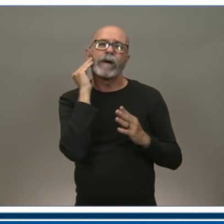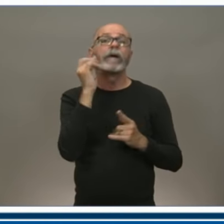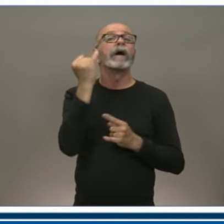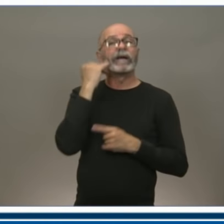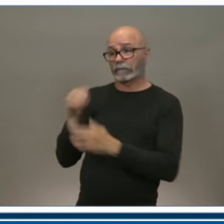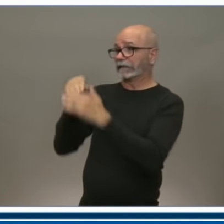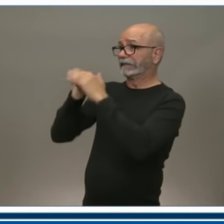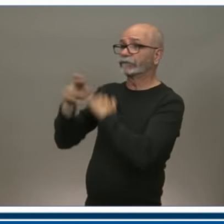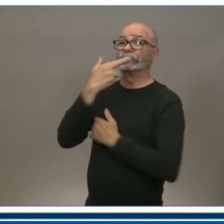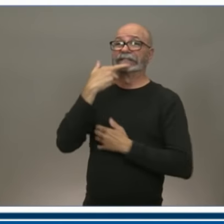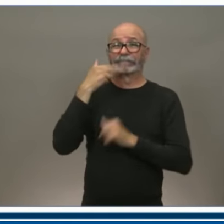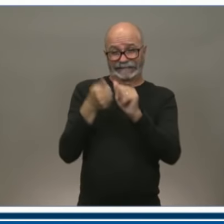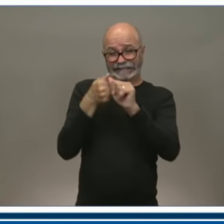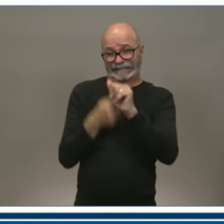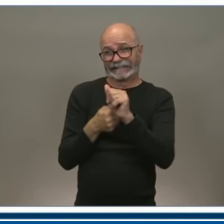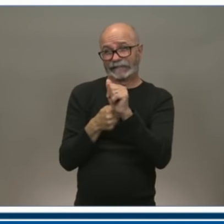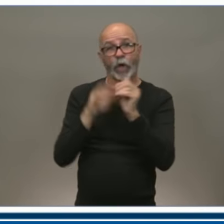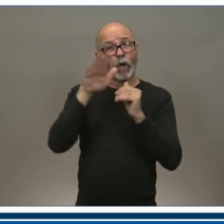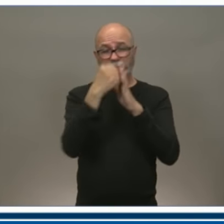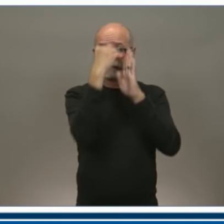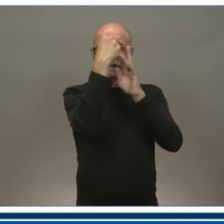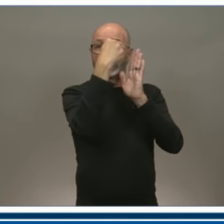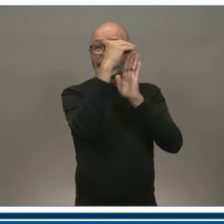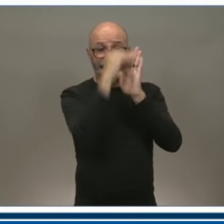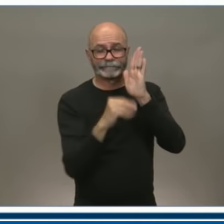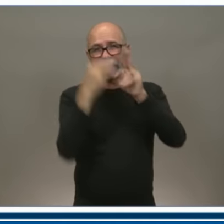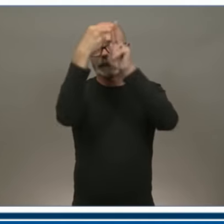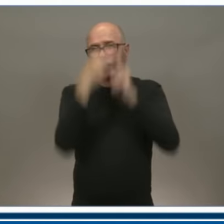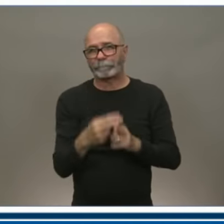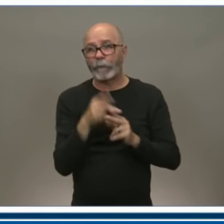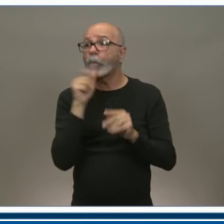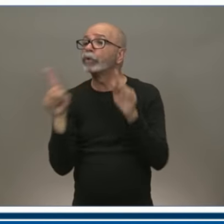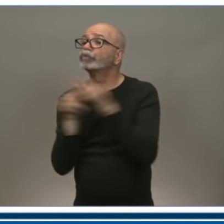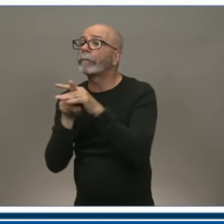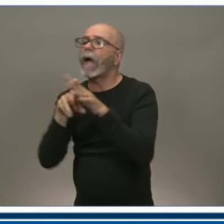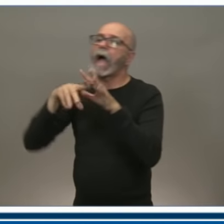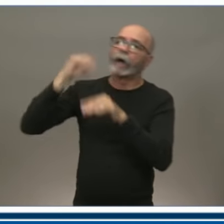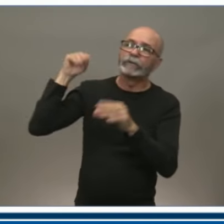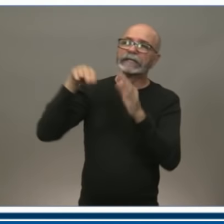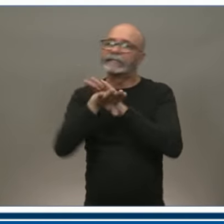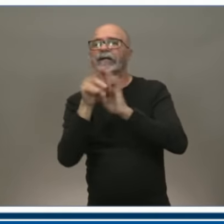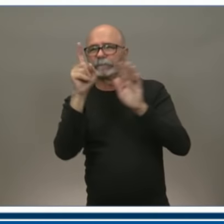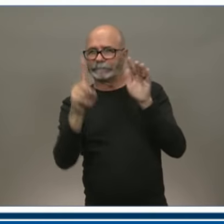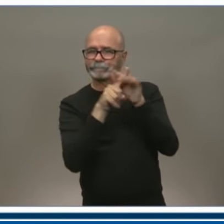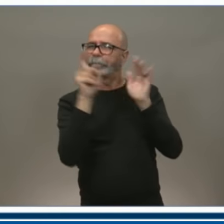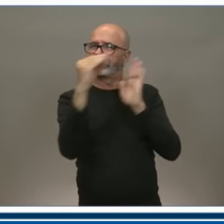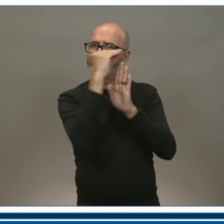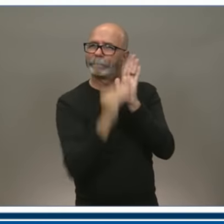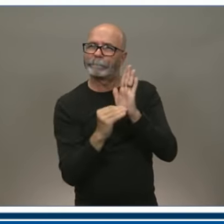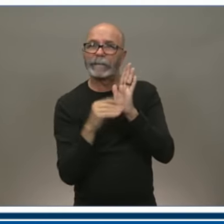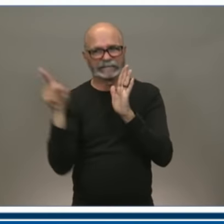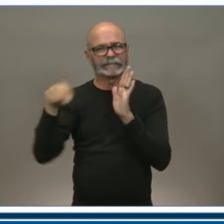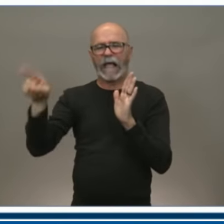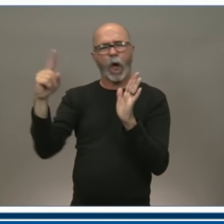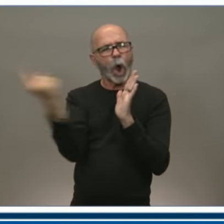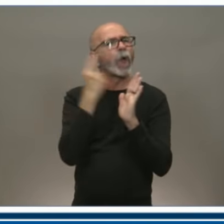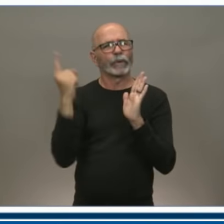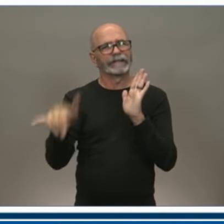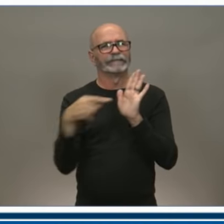about keeping a log of registry. A log of customers. So they're strengthening that, knowing that